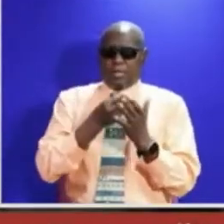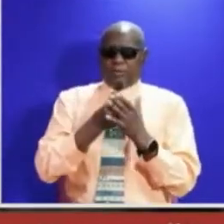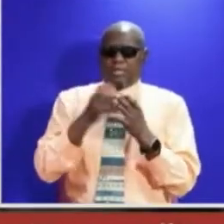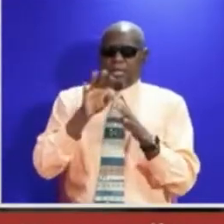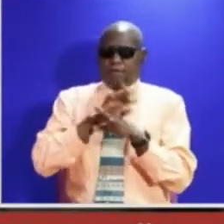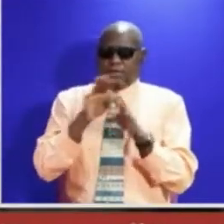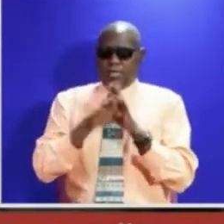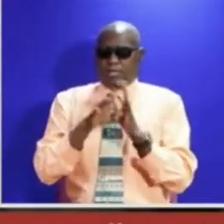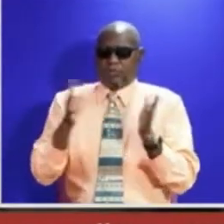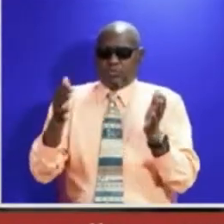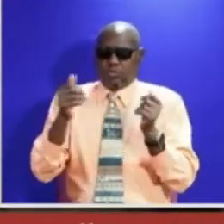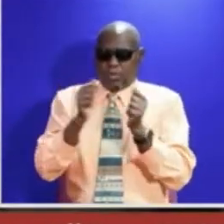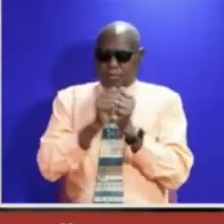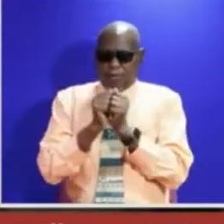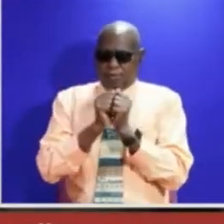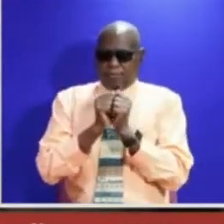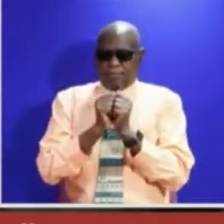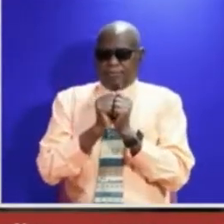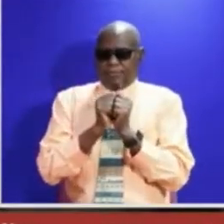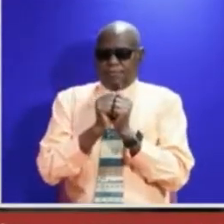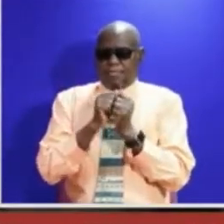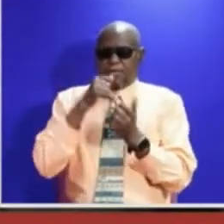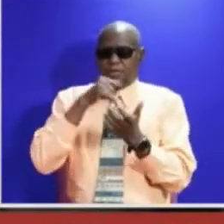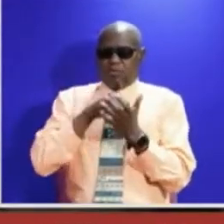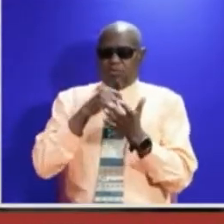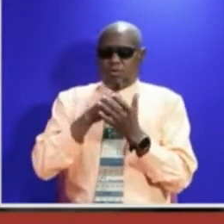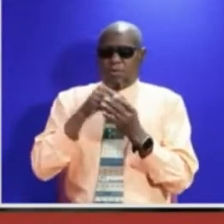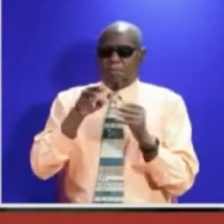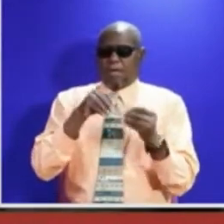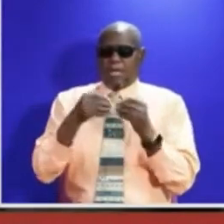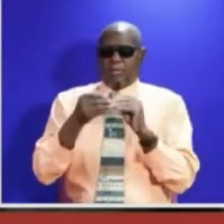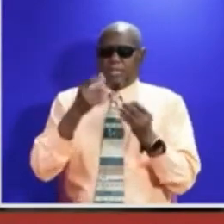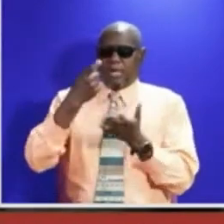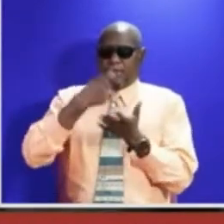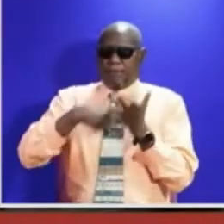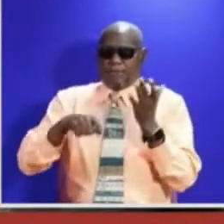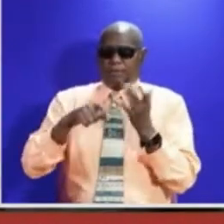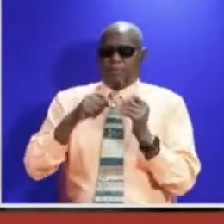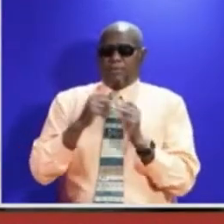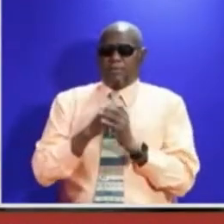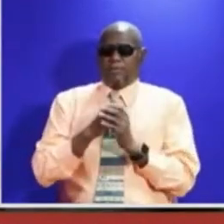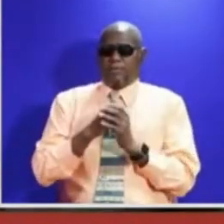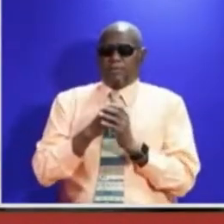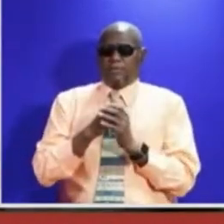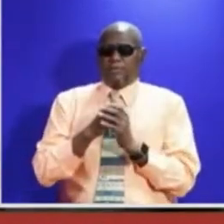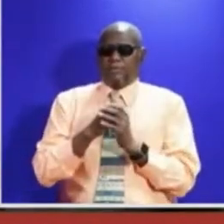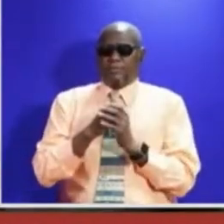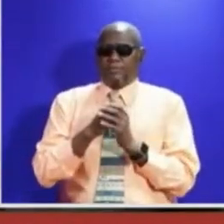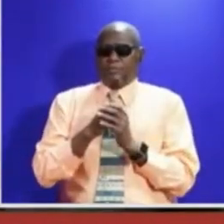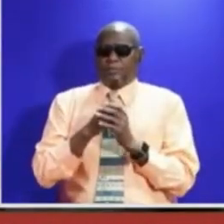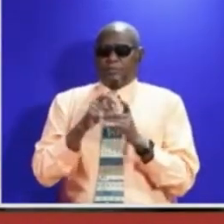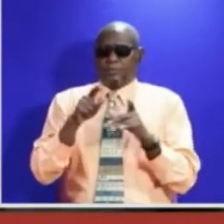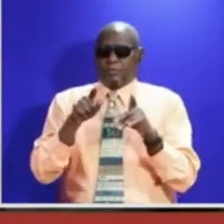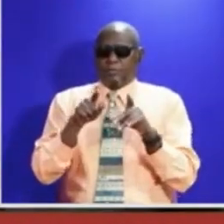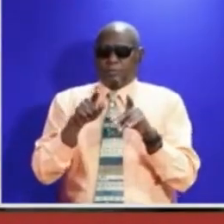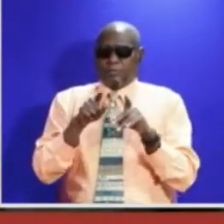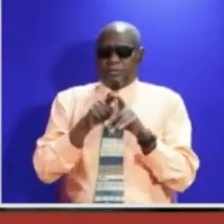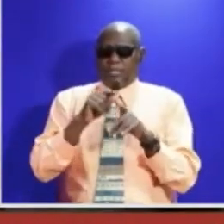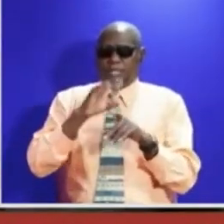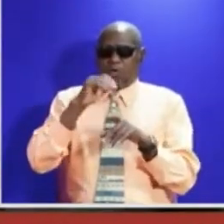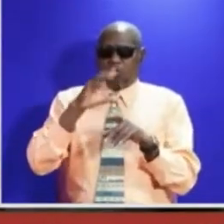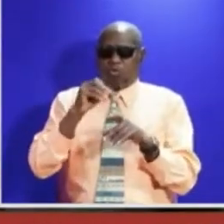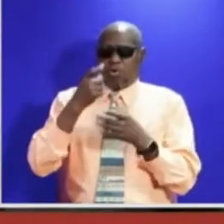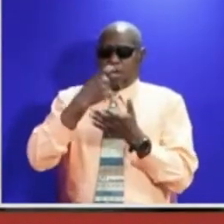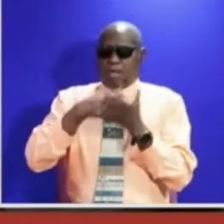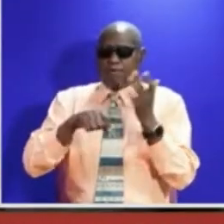put together, including the plastics levy, including the eco levy and all that stuff put together. A jerry can goes